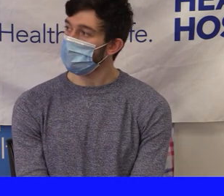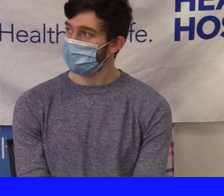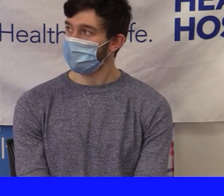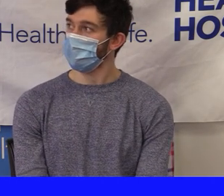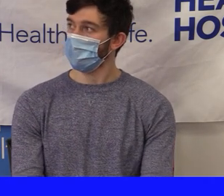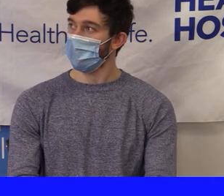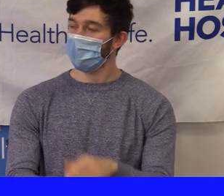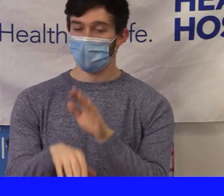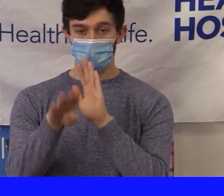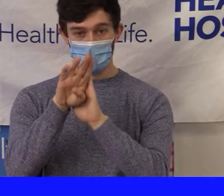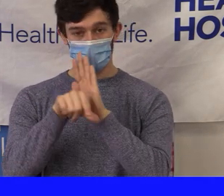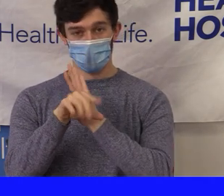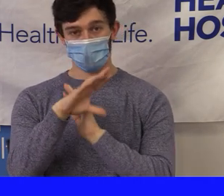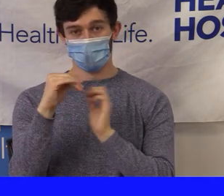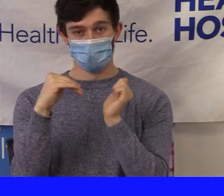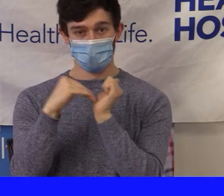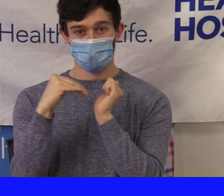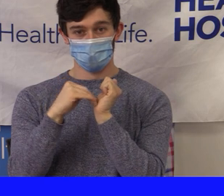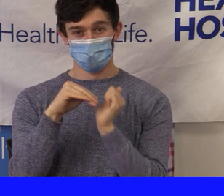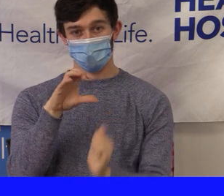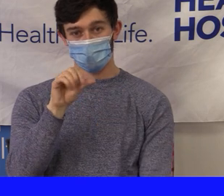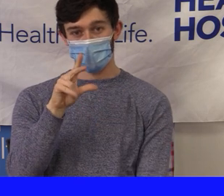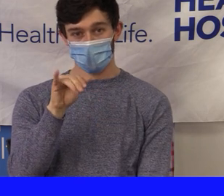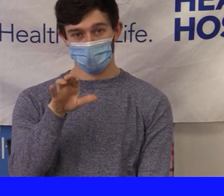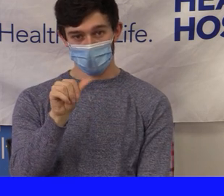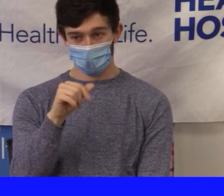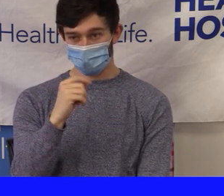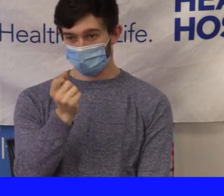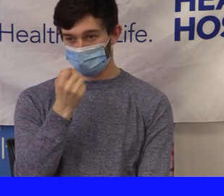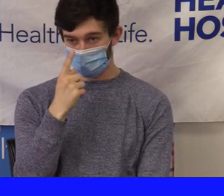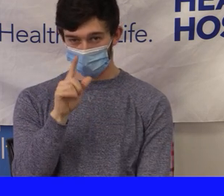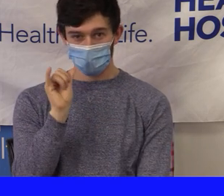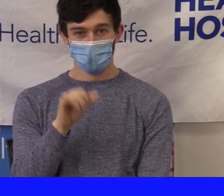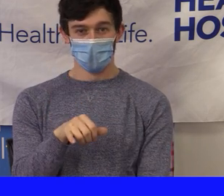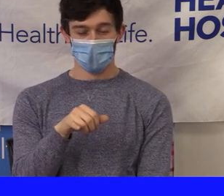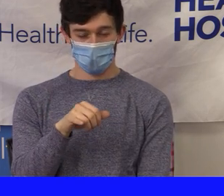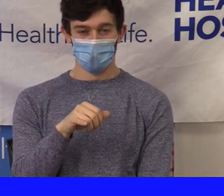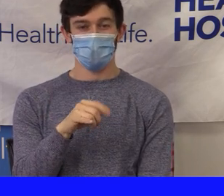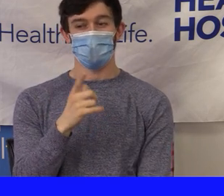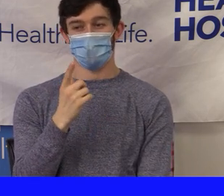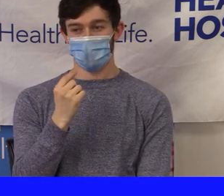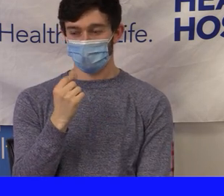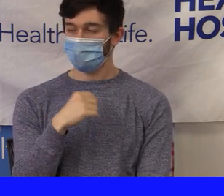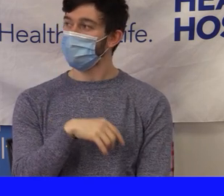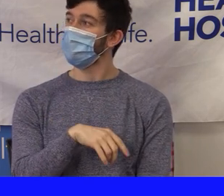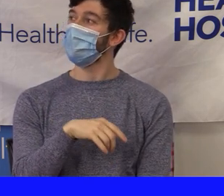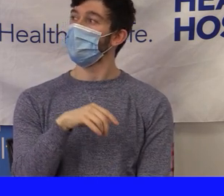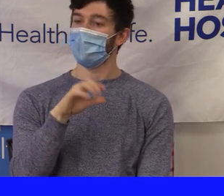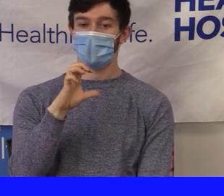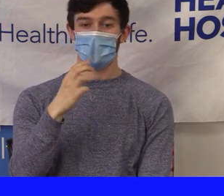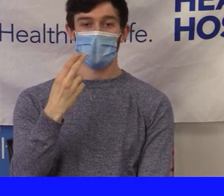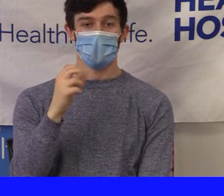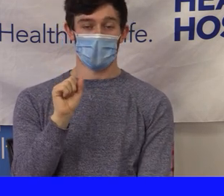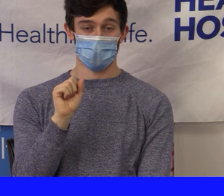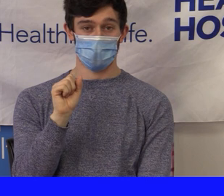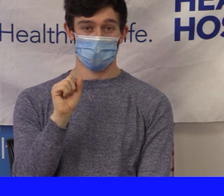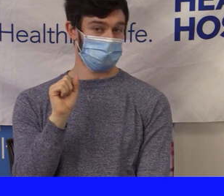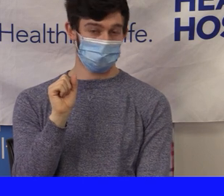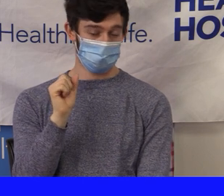and Dr. Calamia would remember this, as would Ms. Lowe and Ms. Pinheiro, CHS